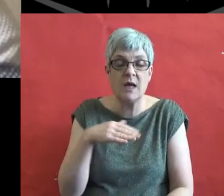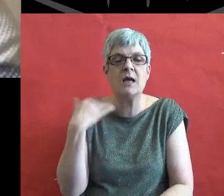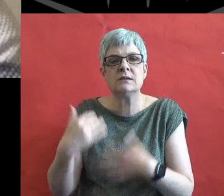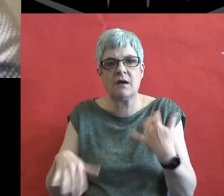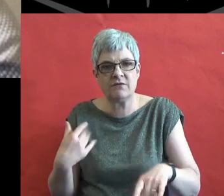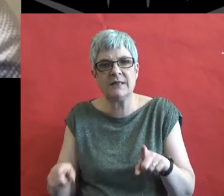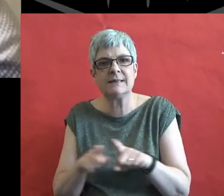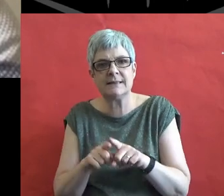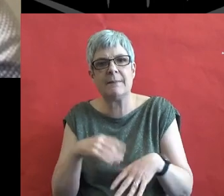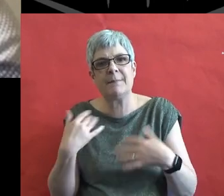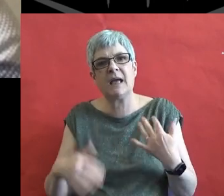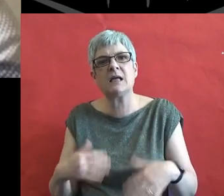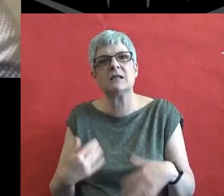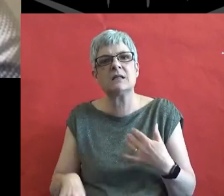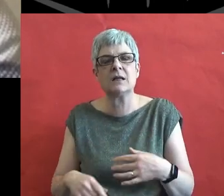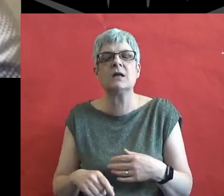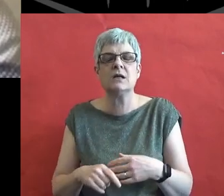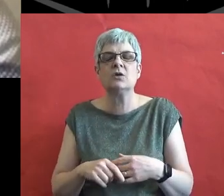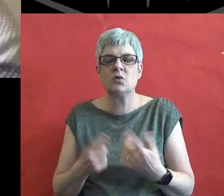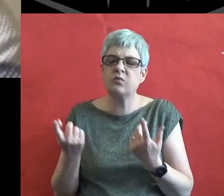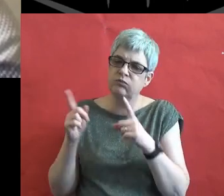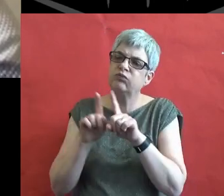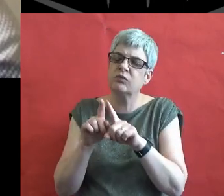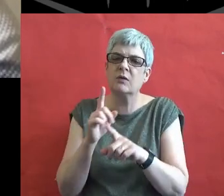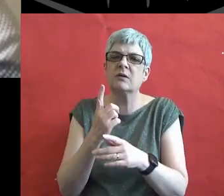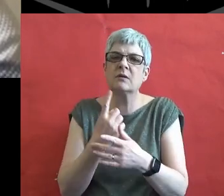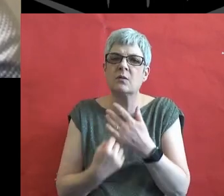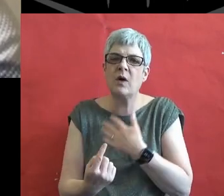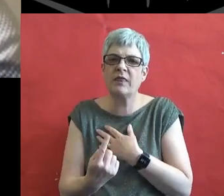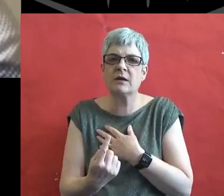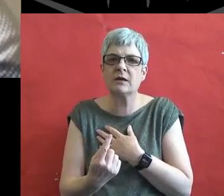pain. You became one with us.